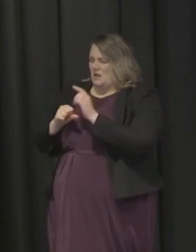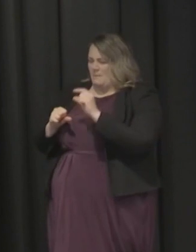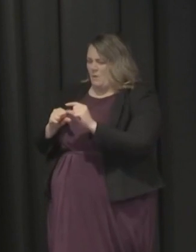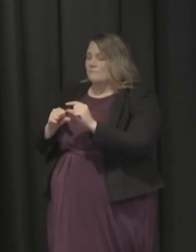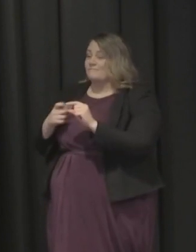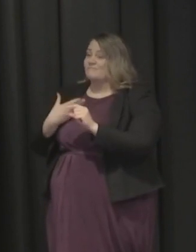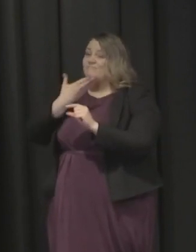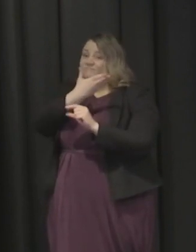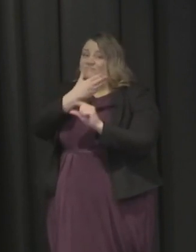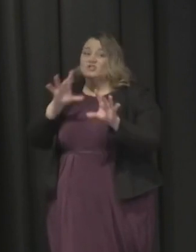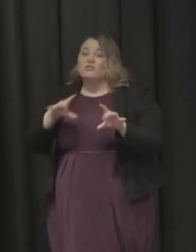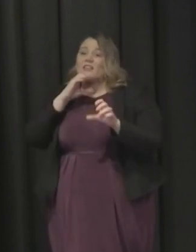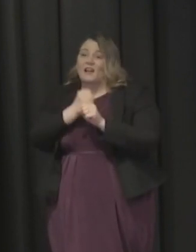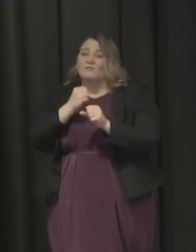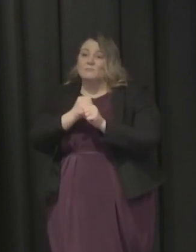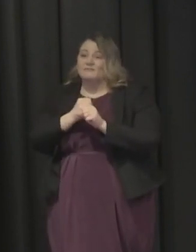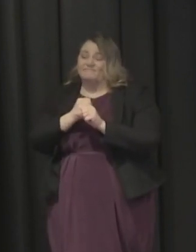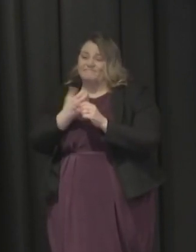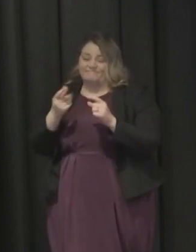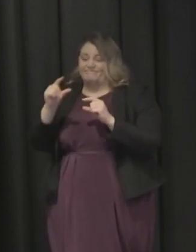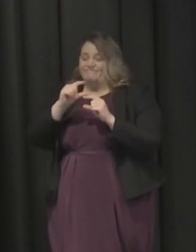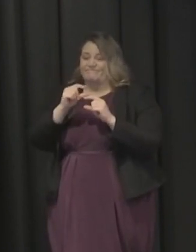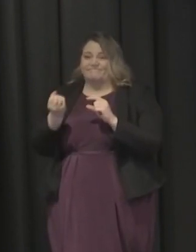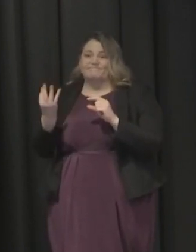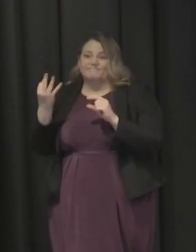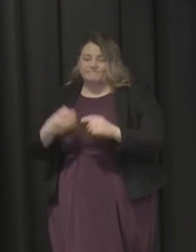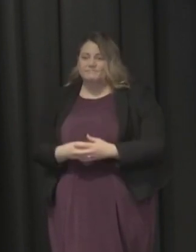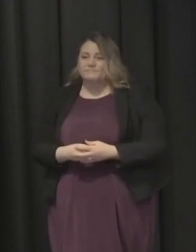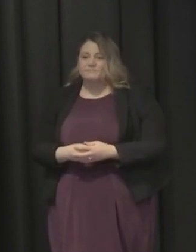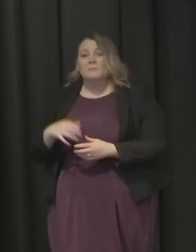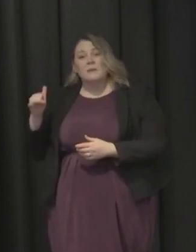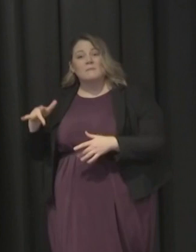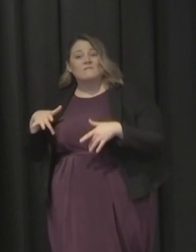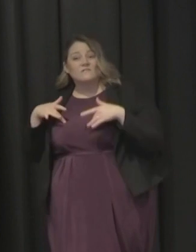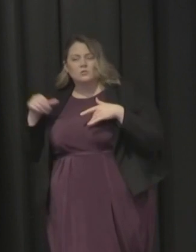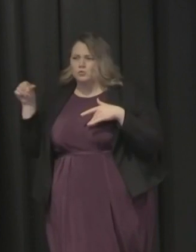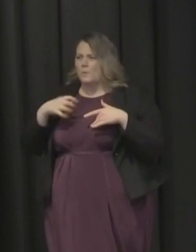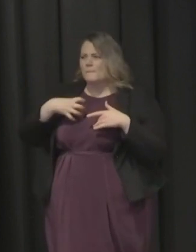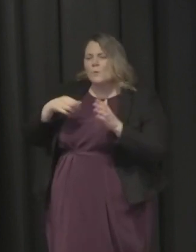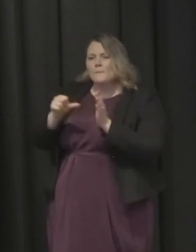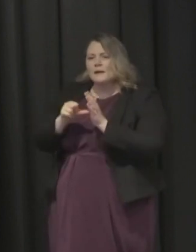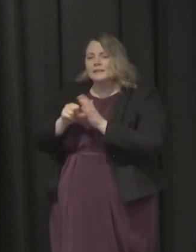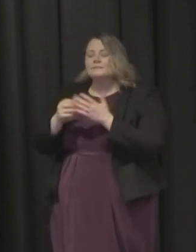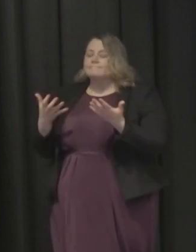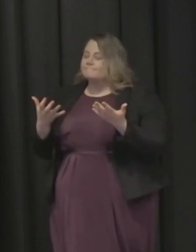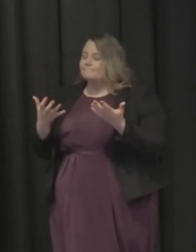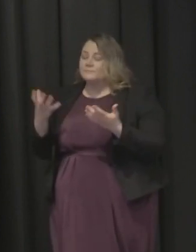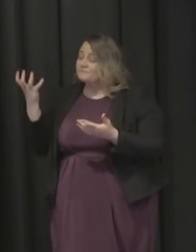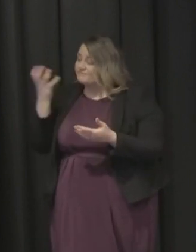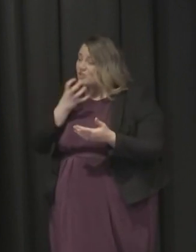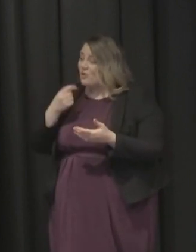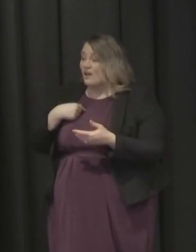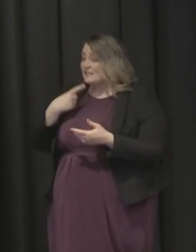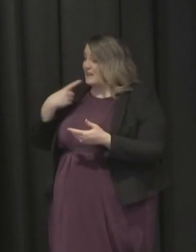the Commonwealth funded a similar program to support construction businesses in New South Wales. When I've spoken